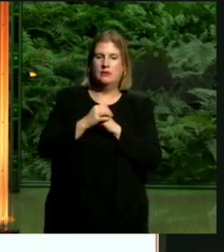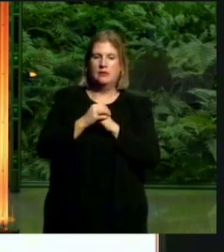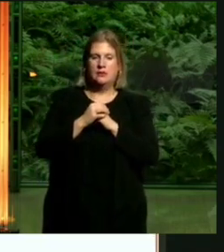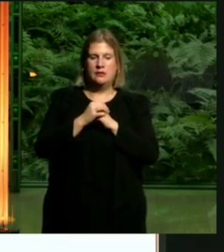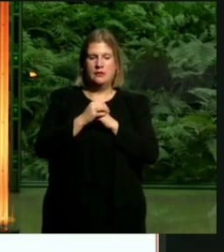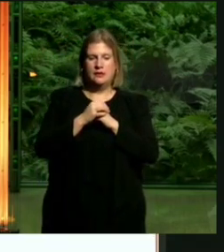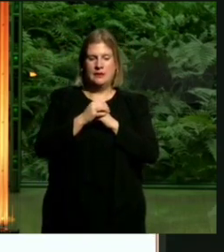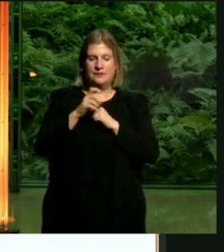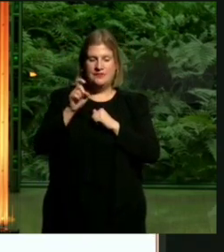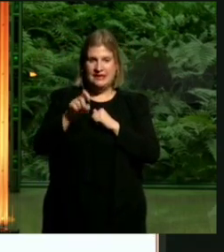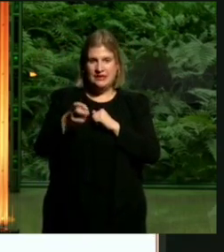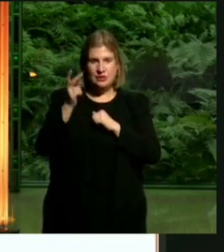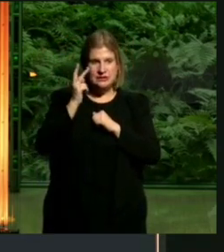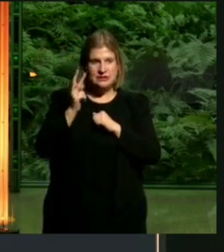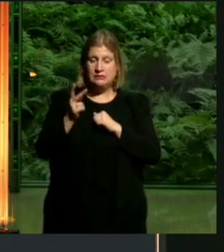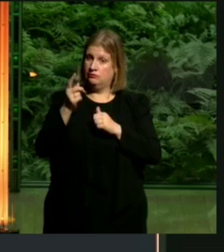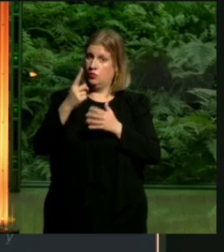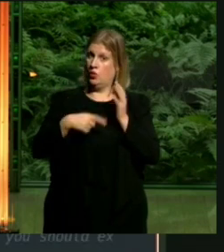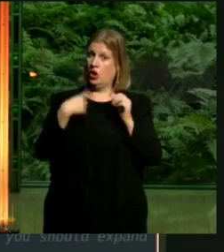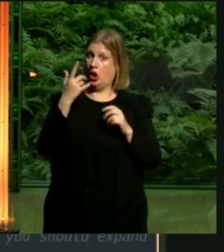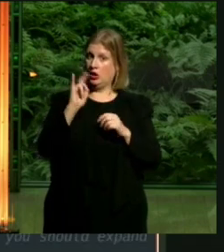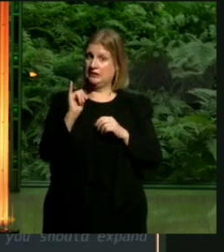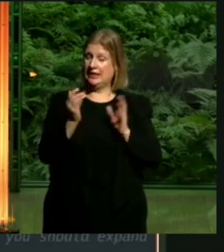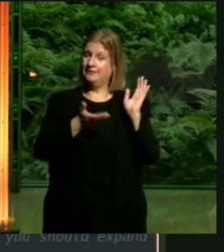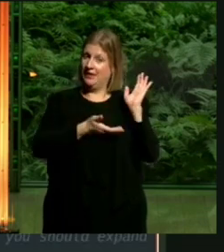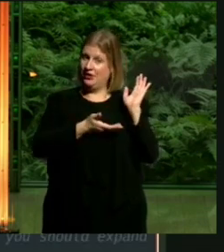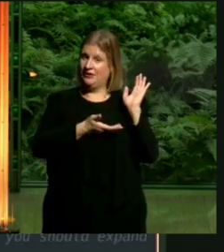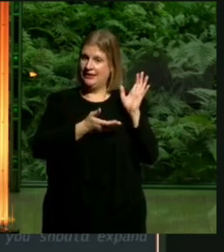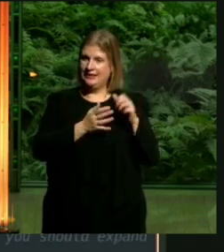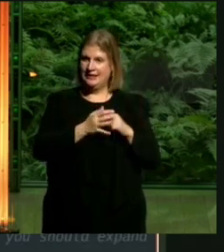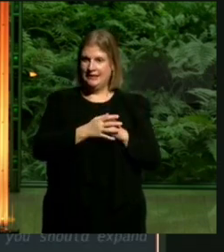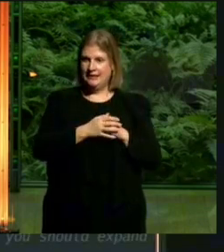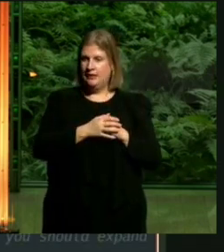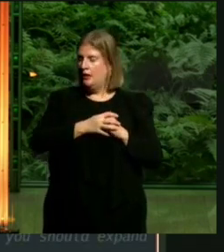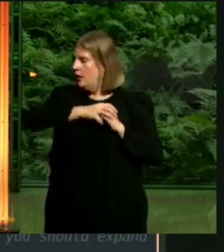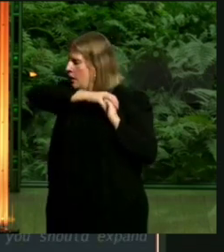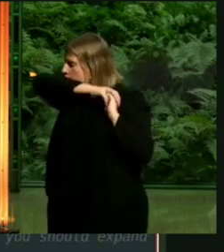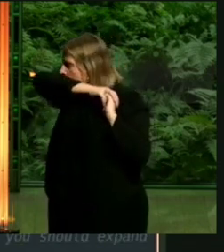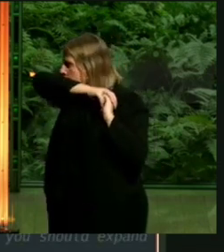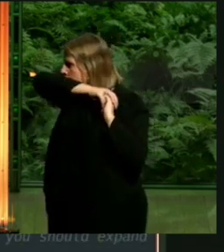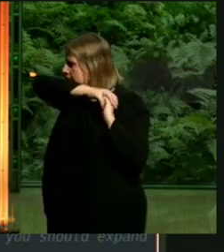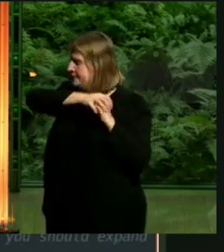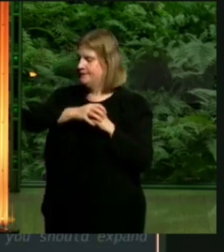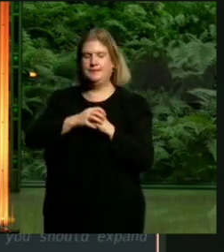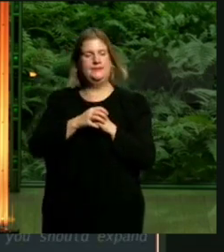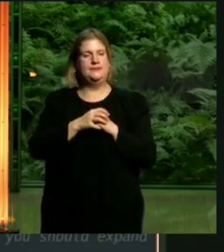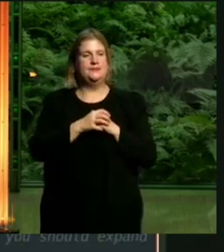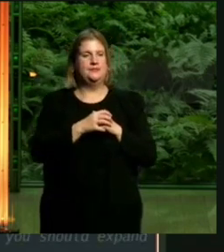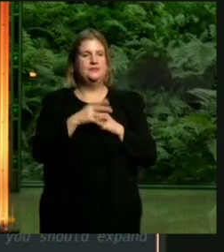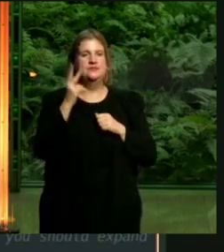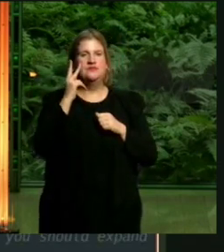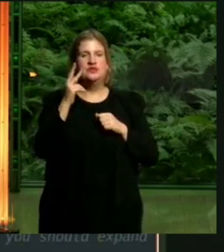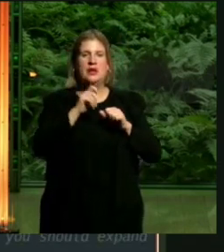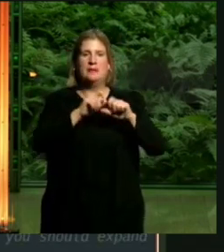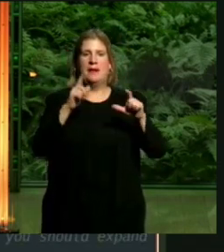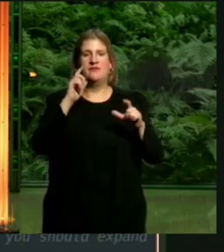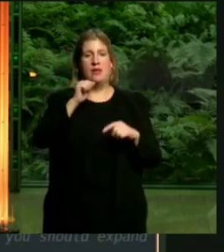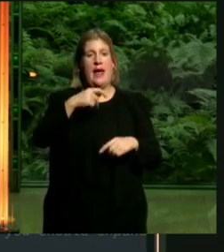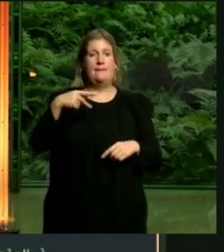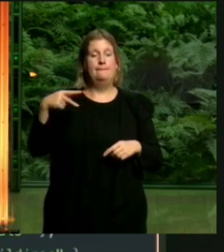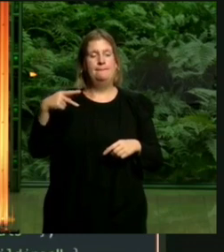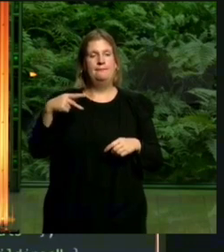to see what it looks like. So there you go. You saw the little glimpse of the app, and then it's coming up with